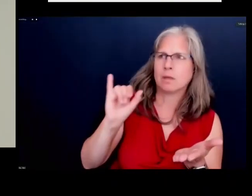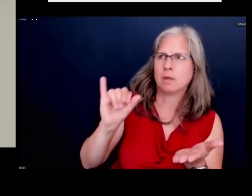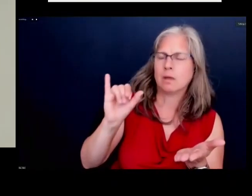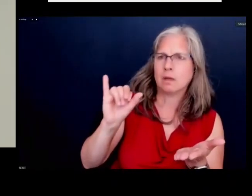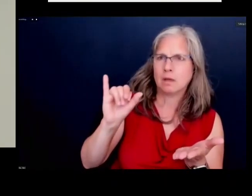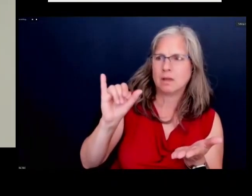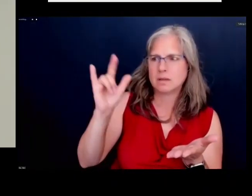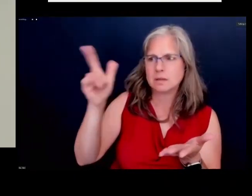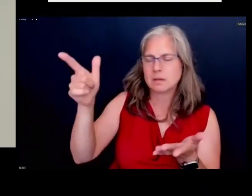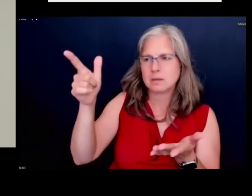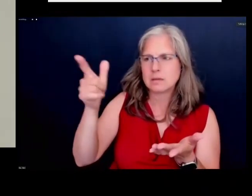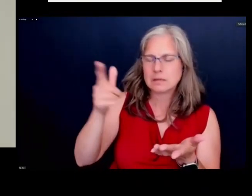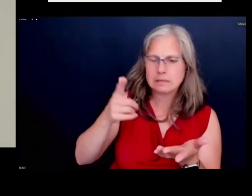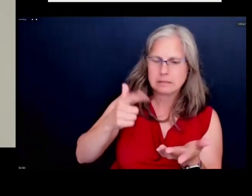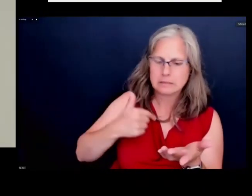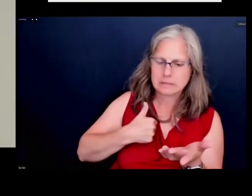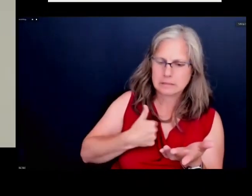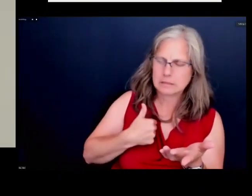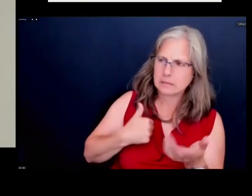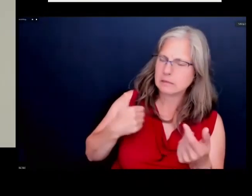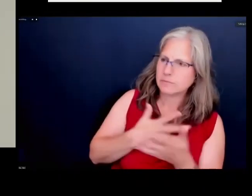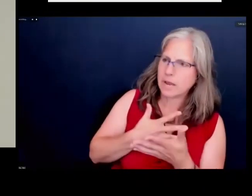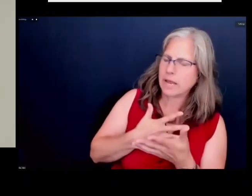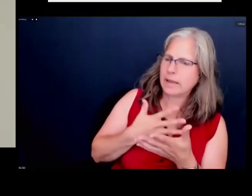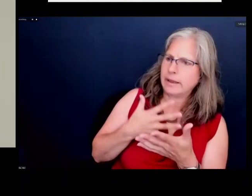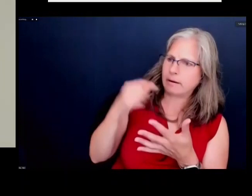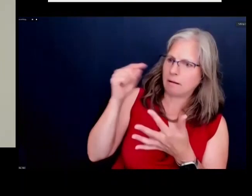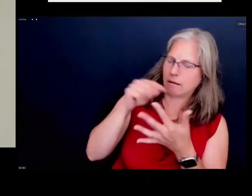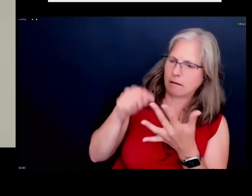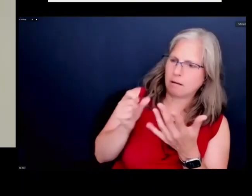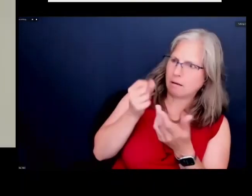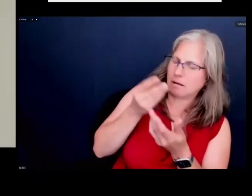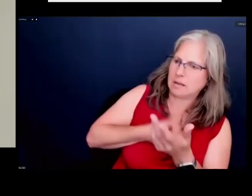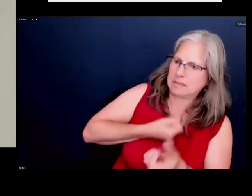being able to express their fears and get